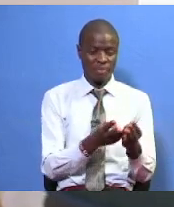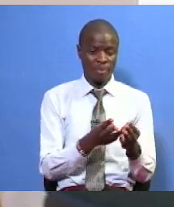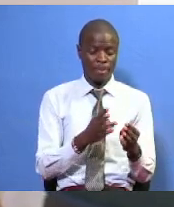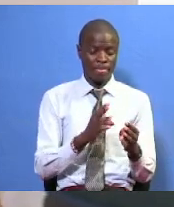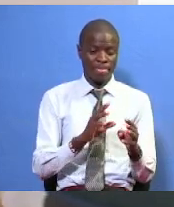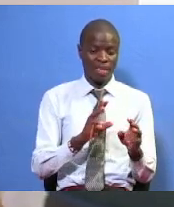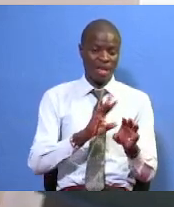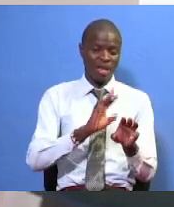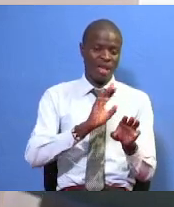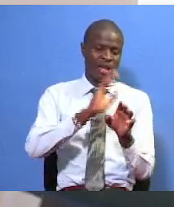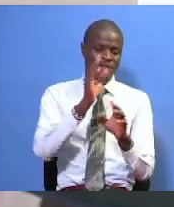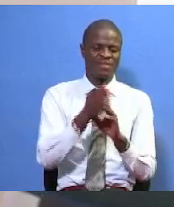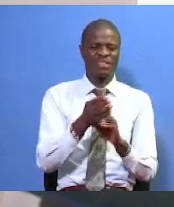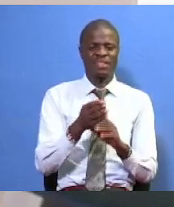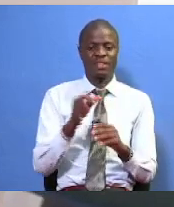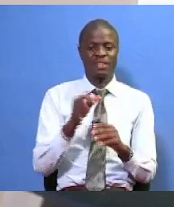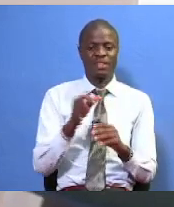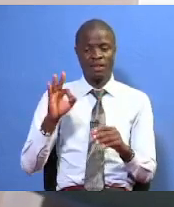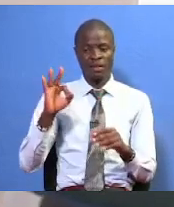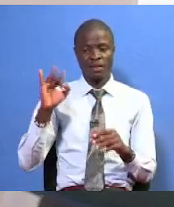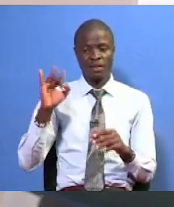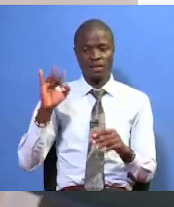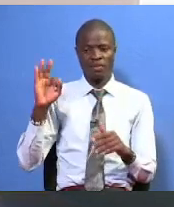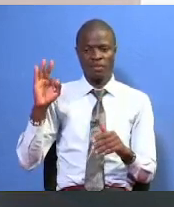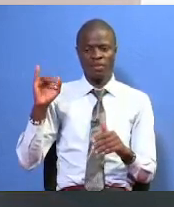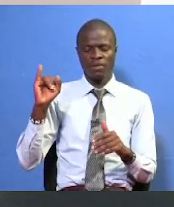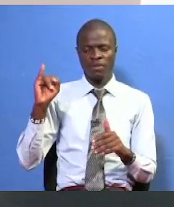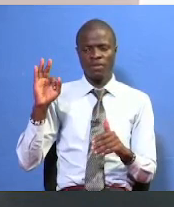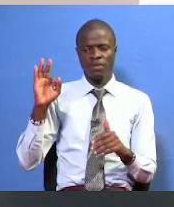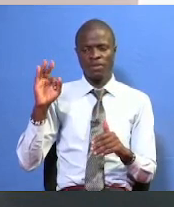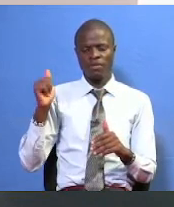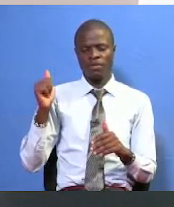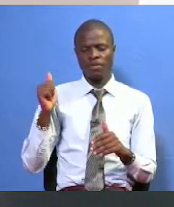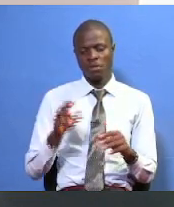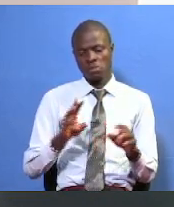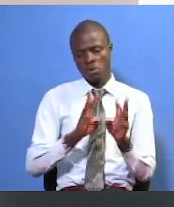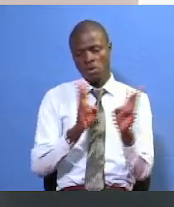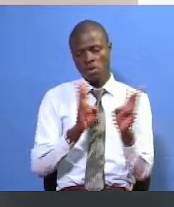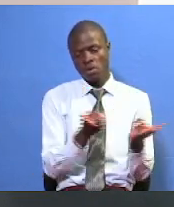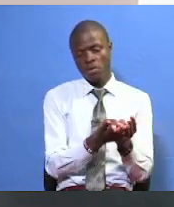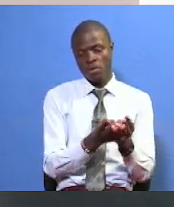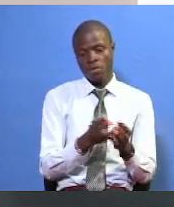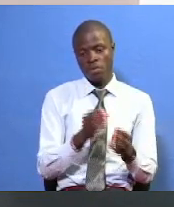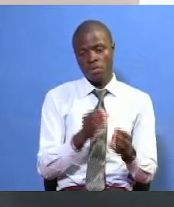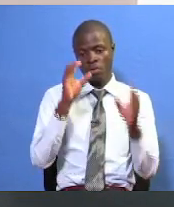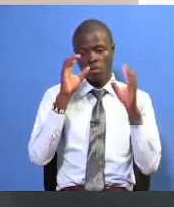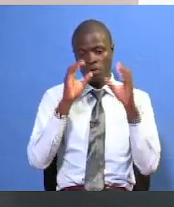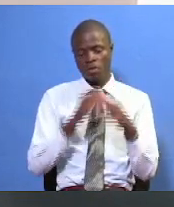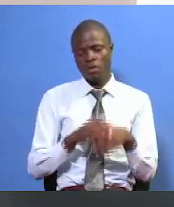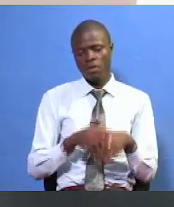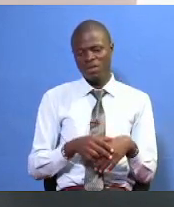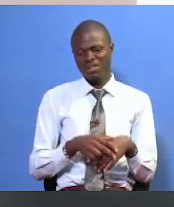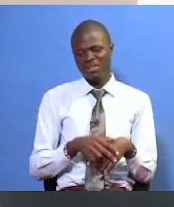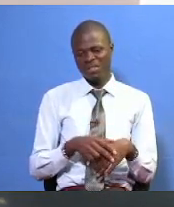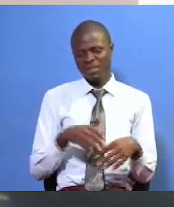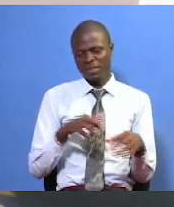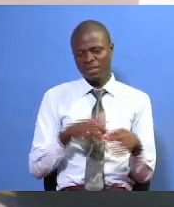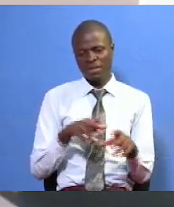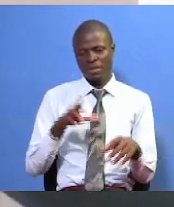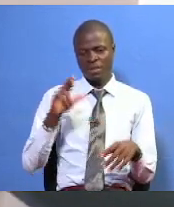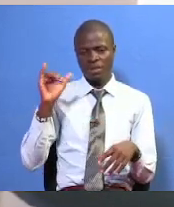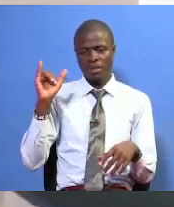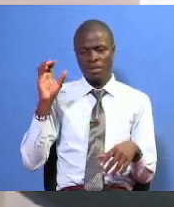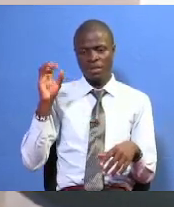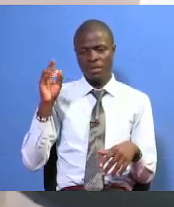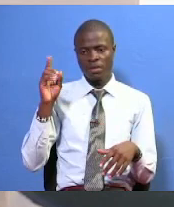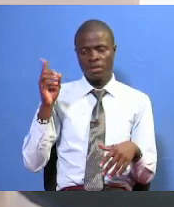FIFA World Cups and the Olympics in the world's best sports cathedrals, such as the Maracanã in Rio de Janeiro,